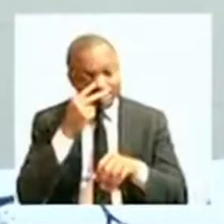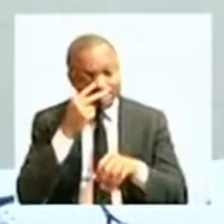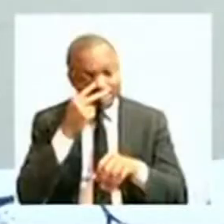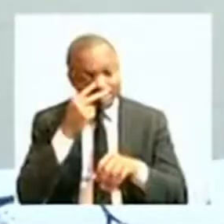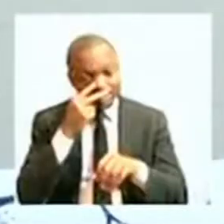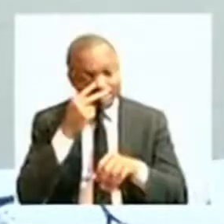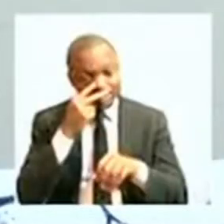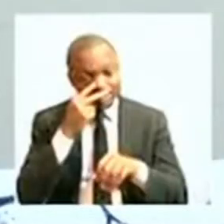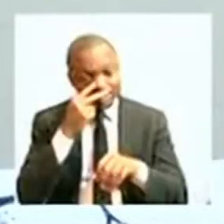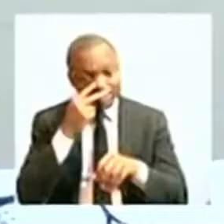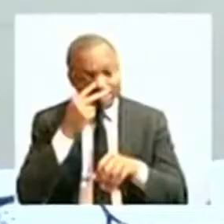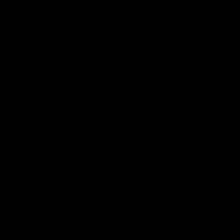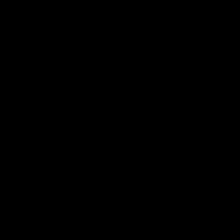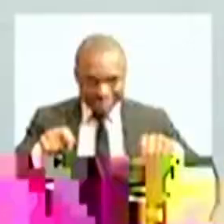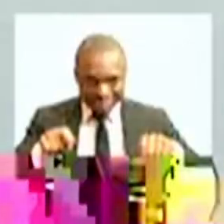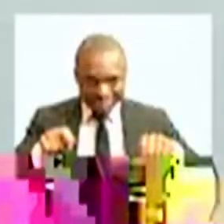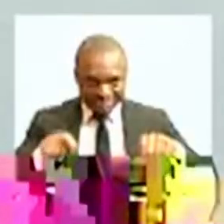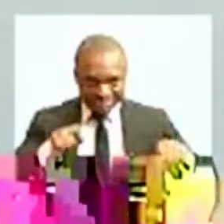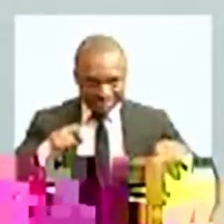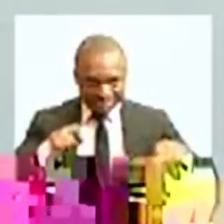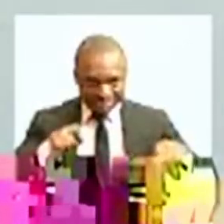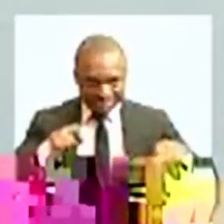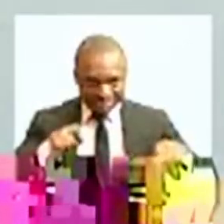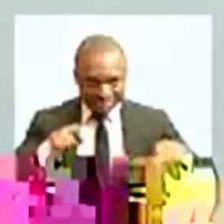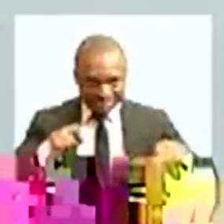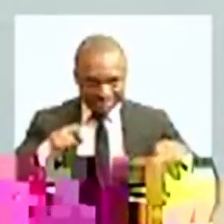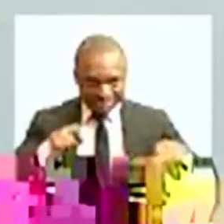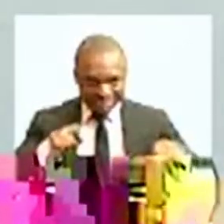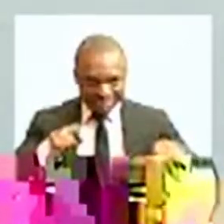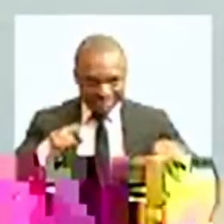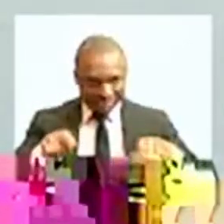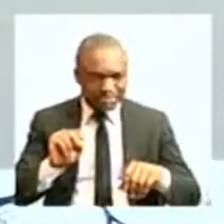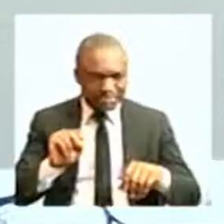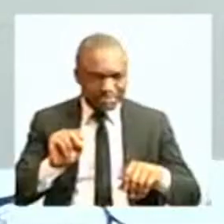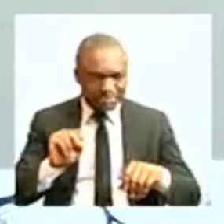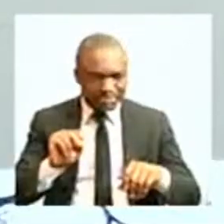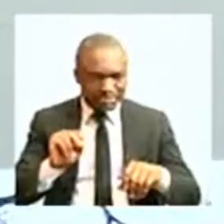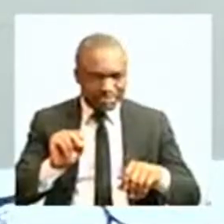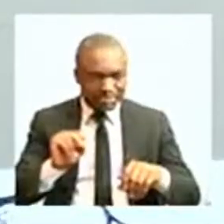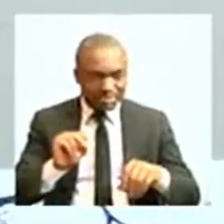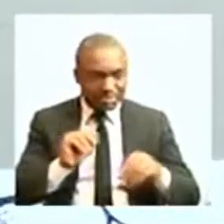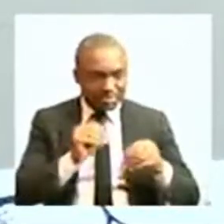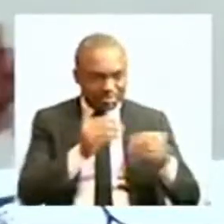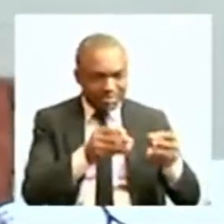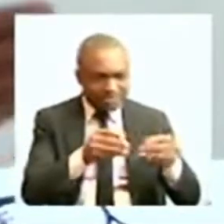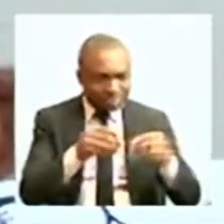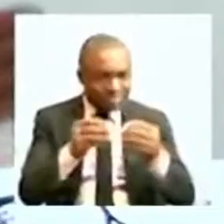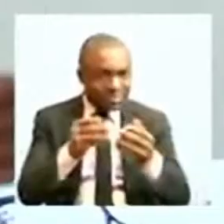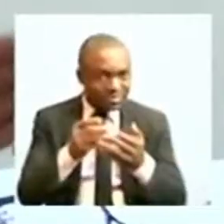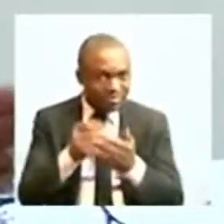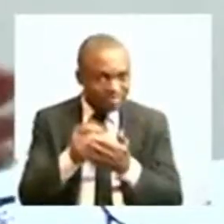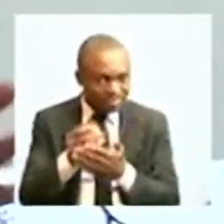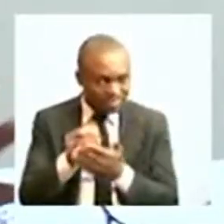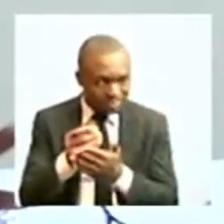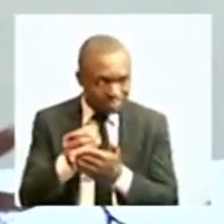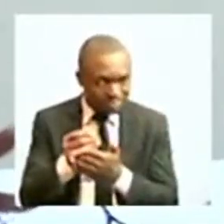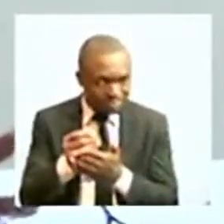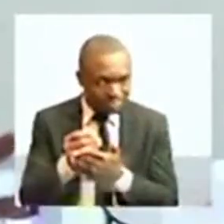more peace allocation. We had Mwinlunga yesterday. From